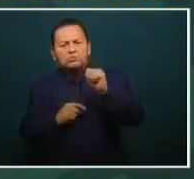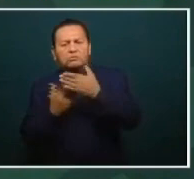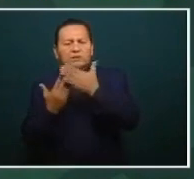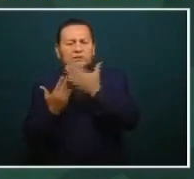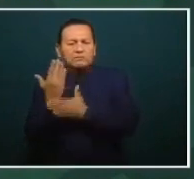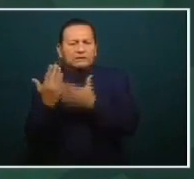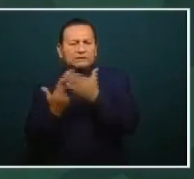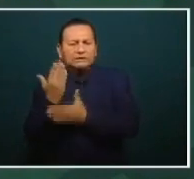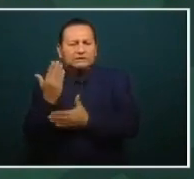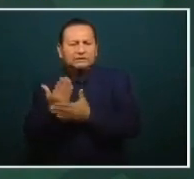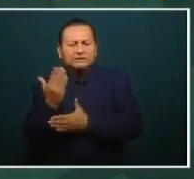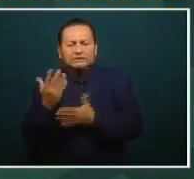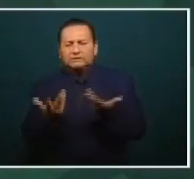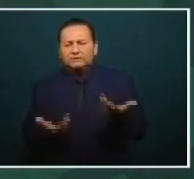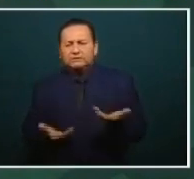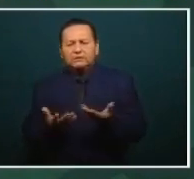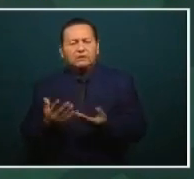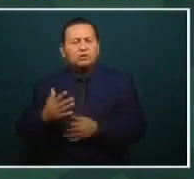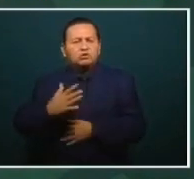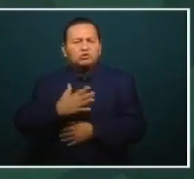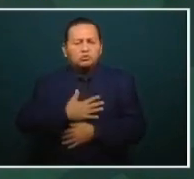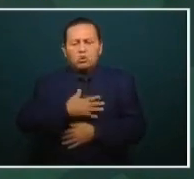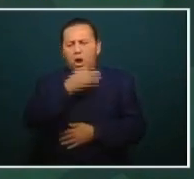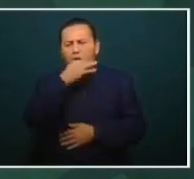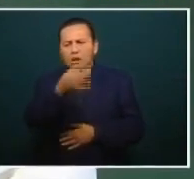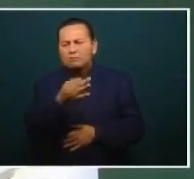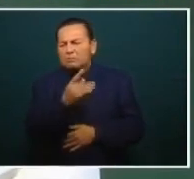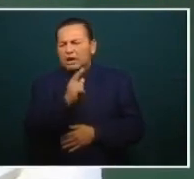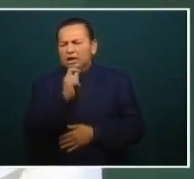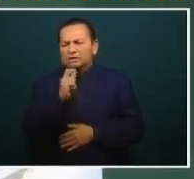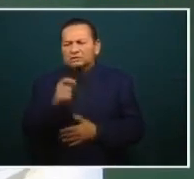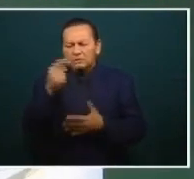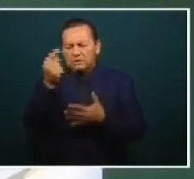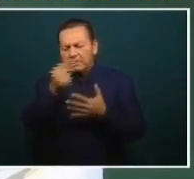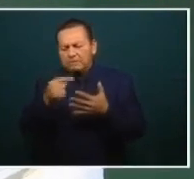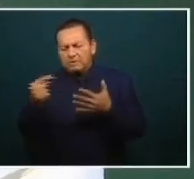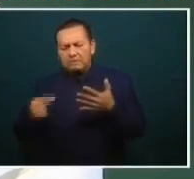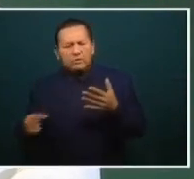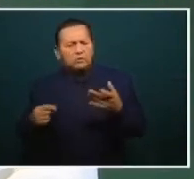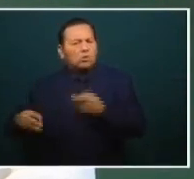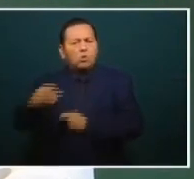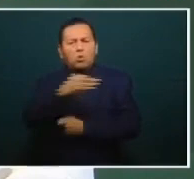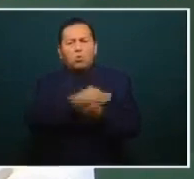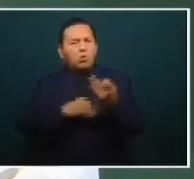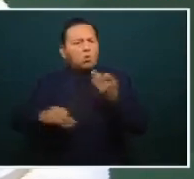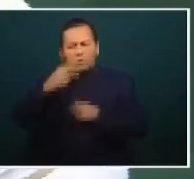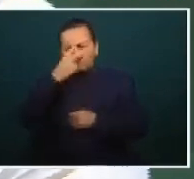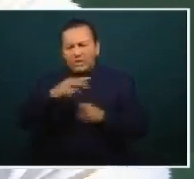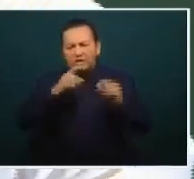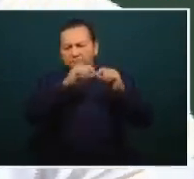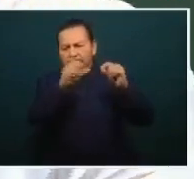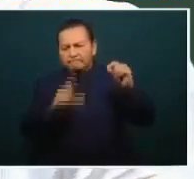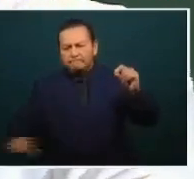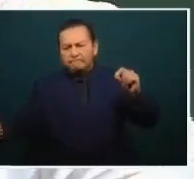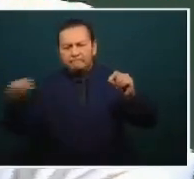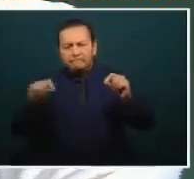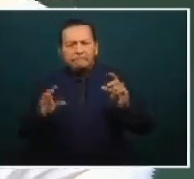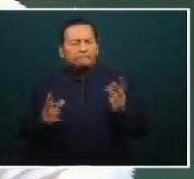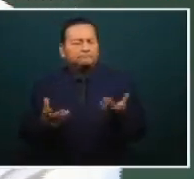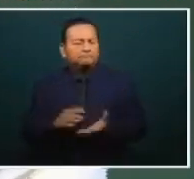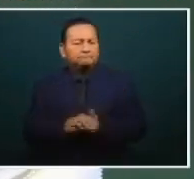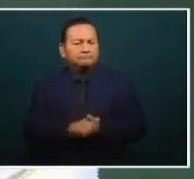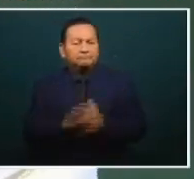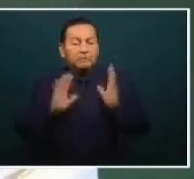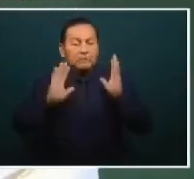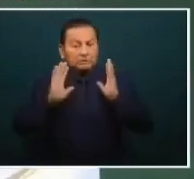And it's 9 in the morning. What do I have to inform you, all Mexicans? That now